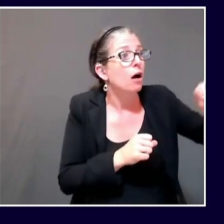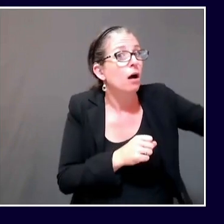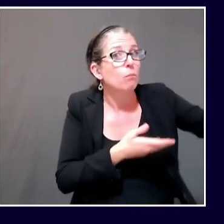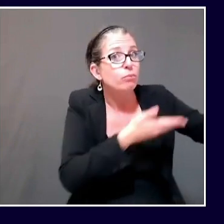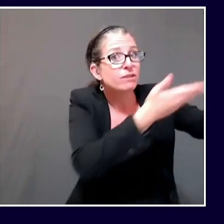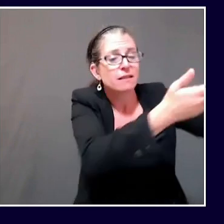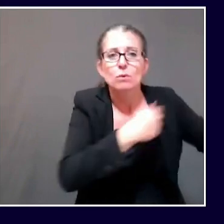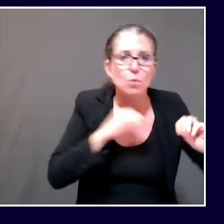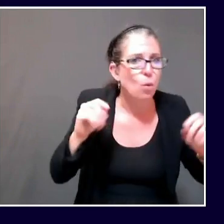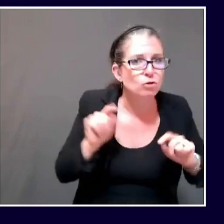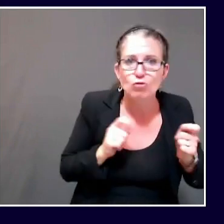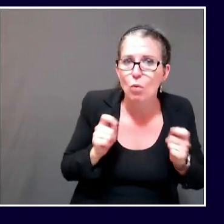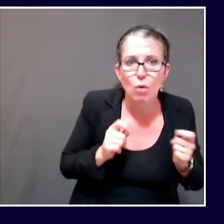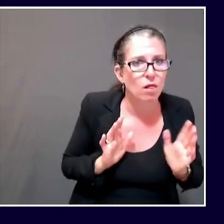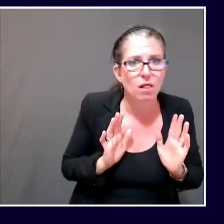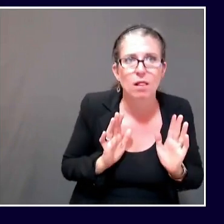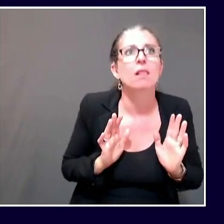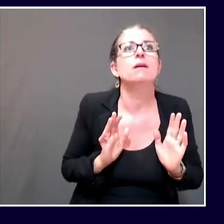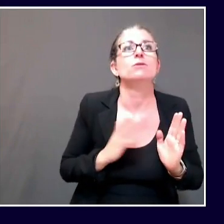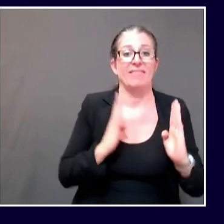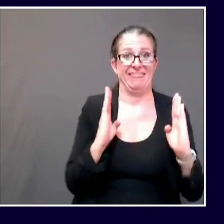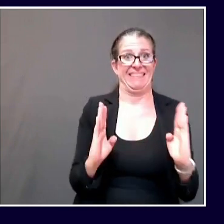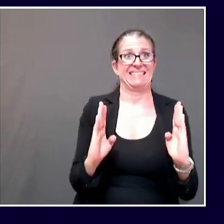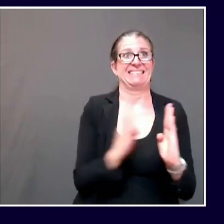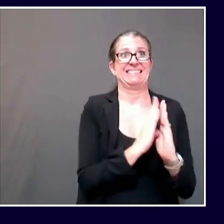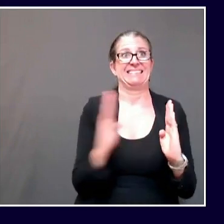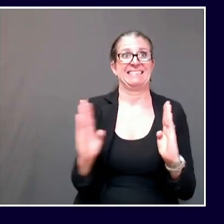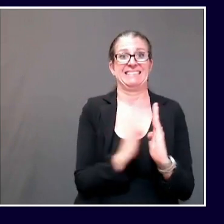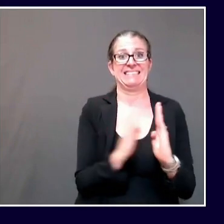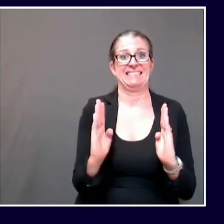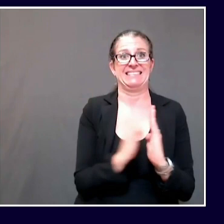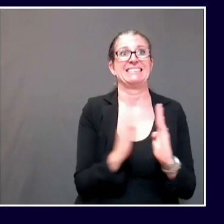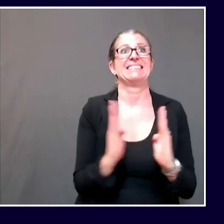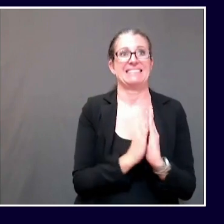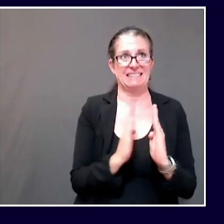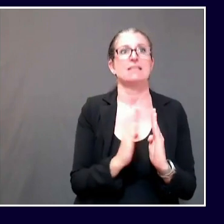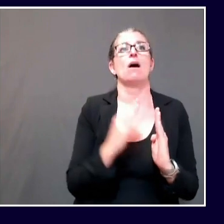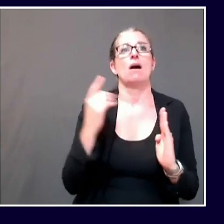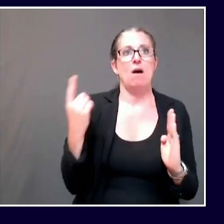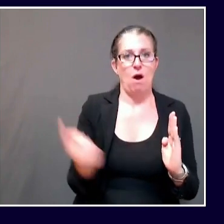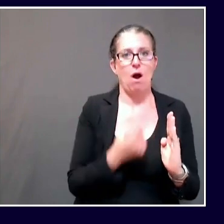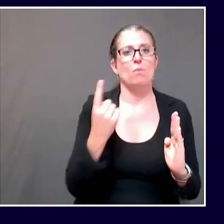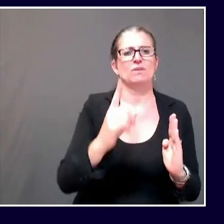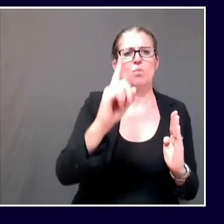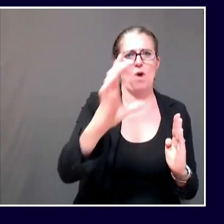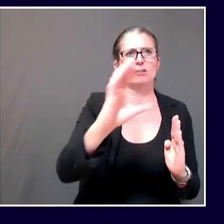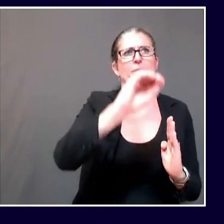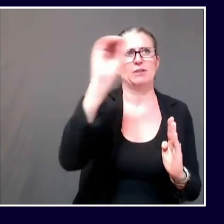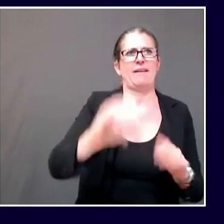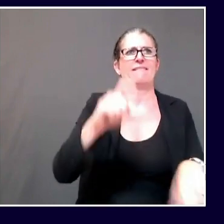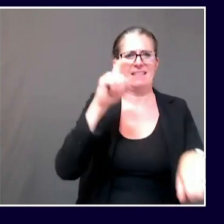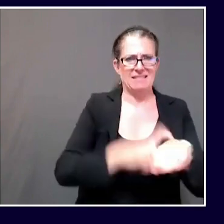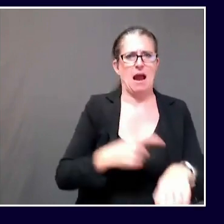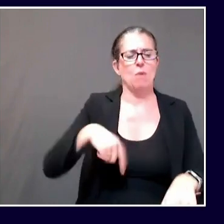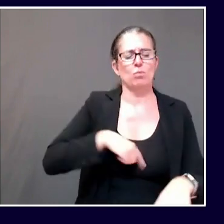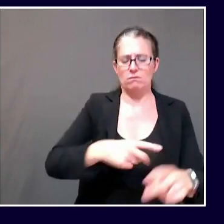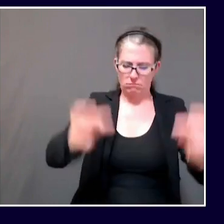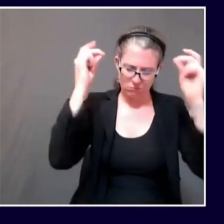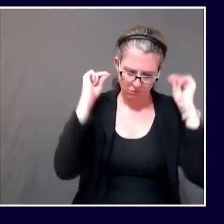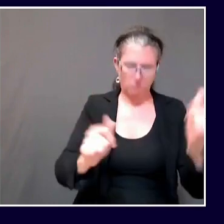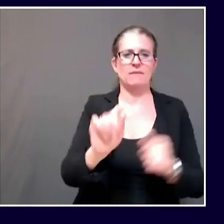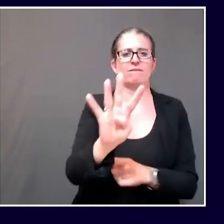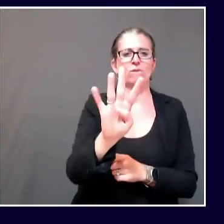now are being reported out within 48 hours. There was a small time period about a week